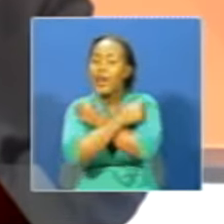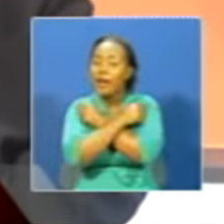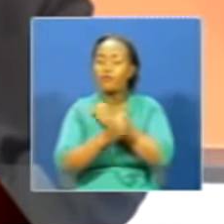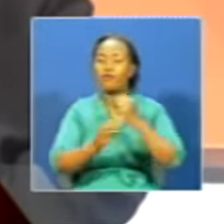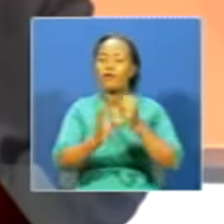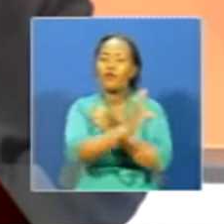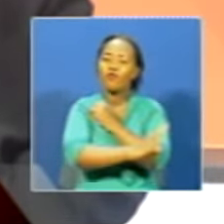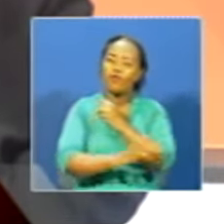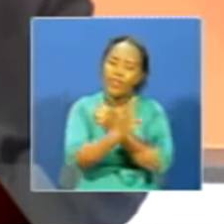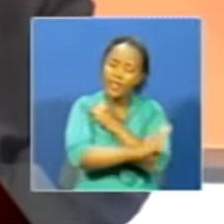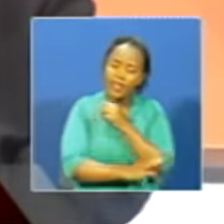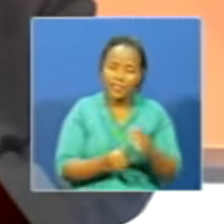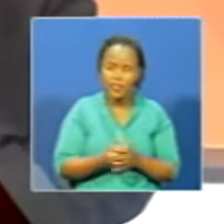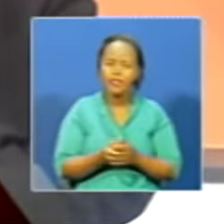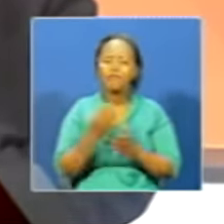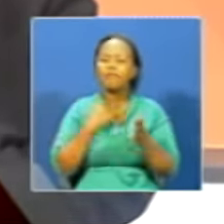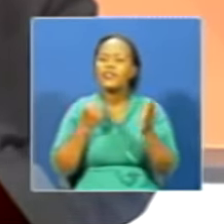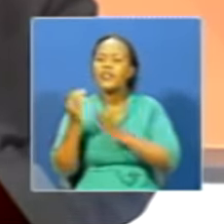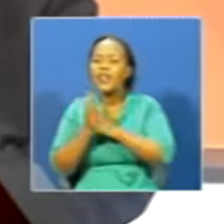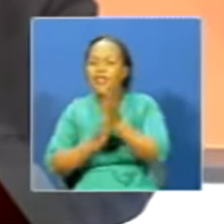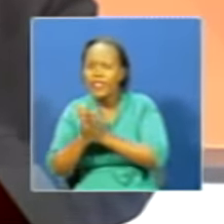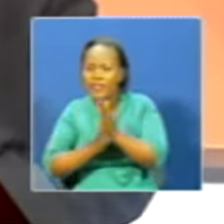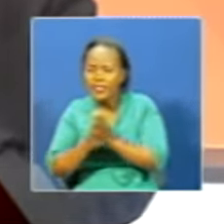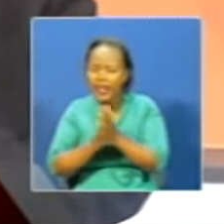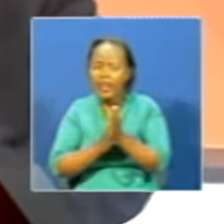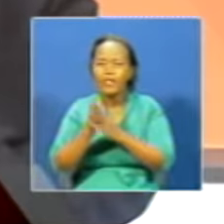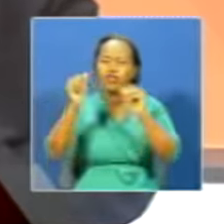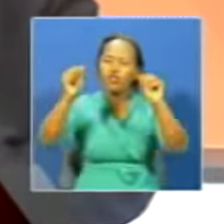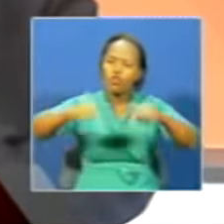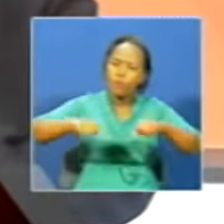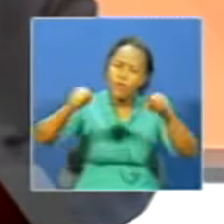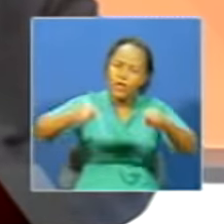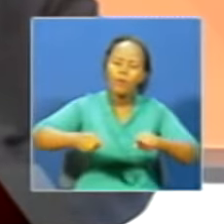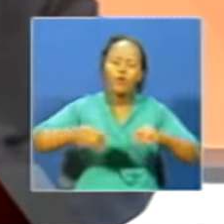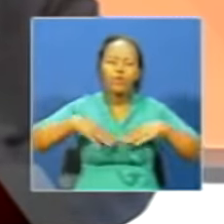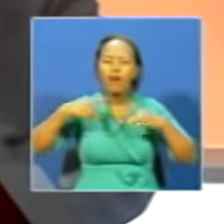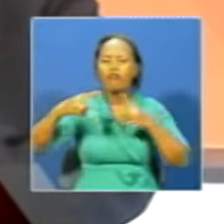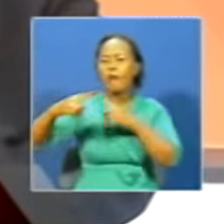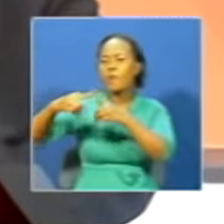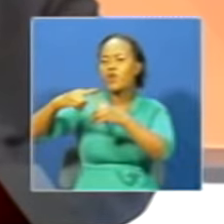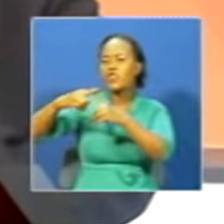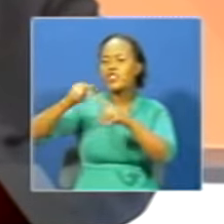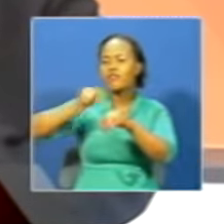The desire to be able to be part of a positive influence